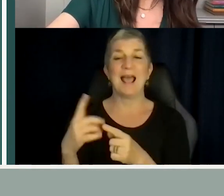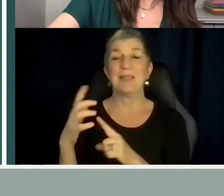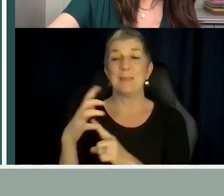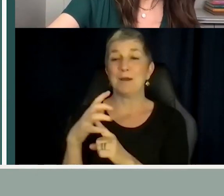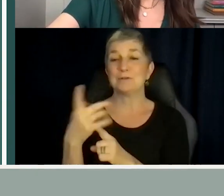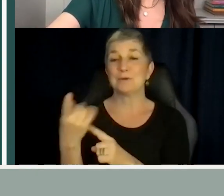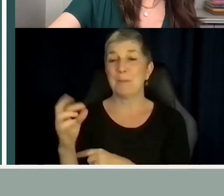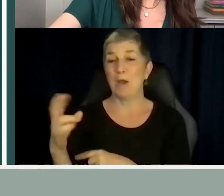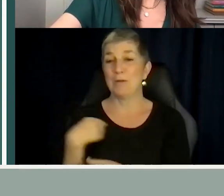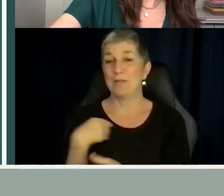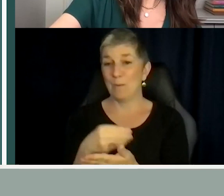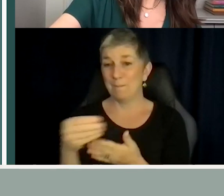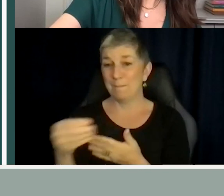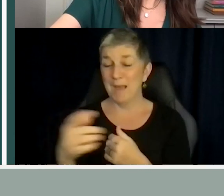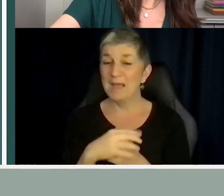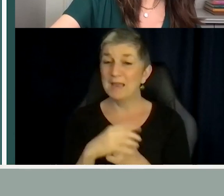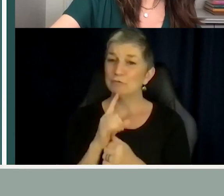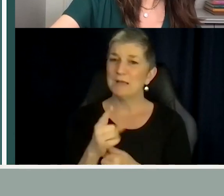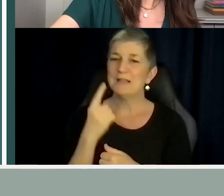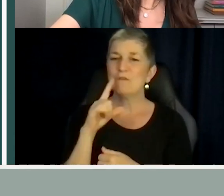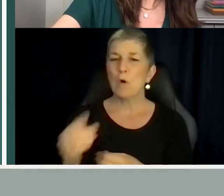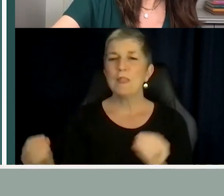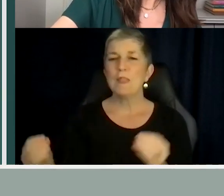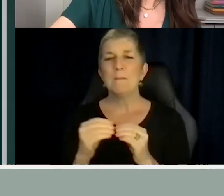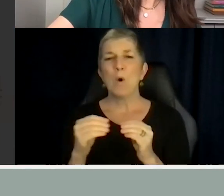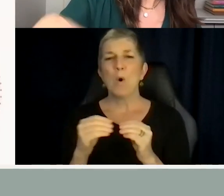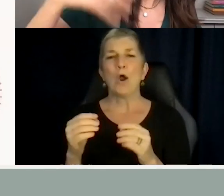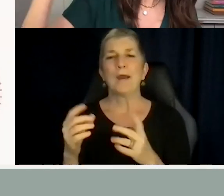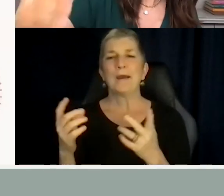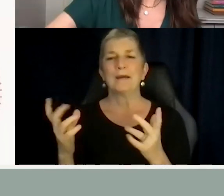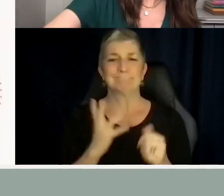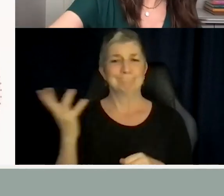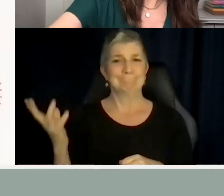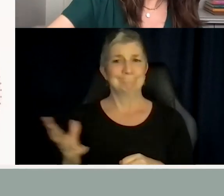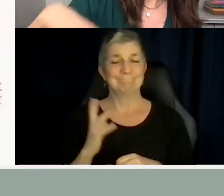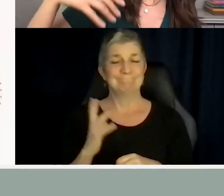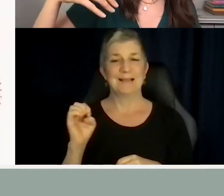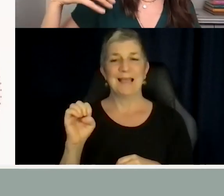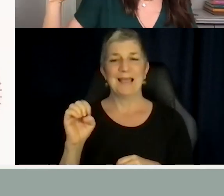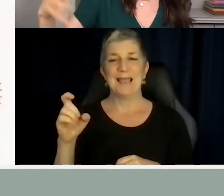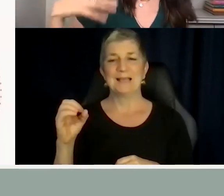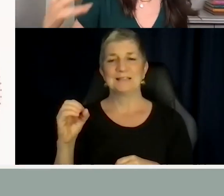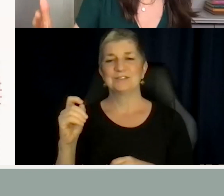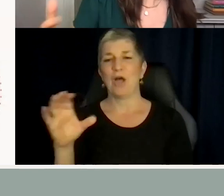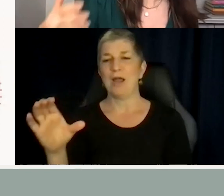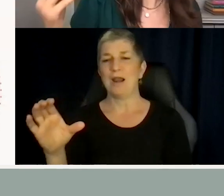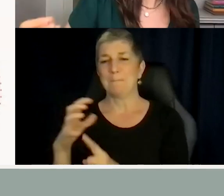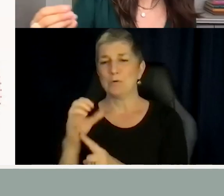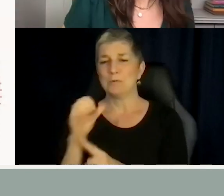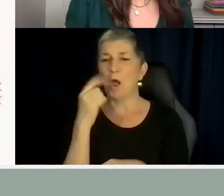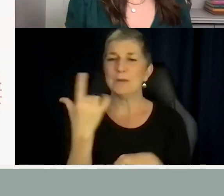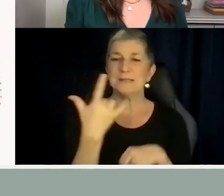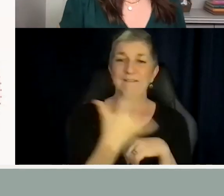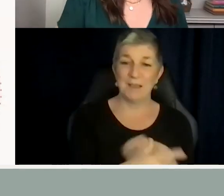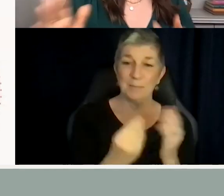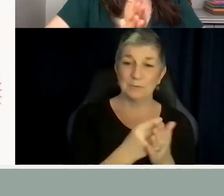we're buying is really for the more exotic kind of mushrooms that are not always available